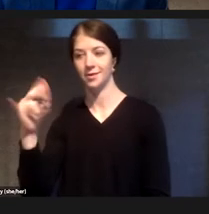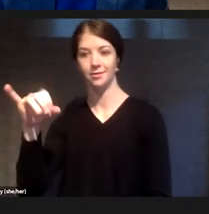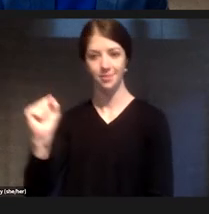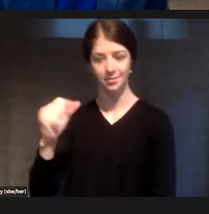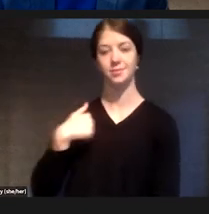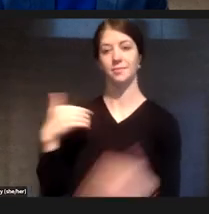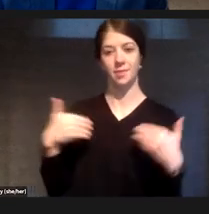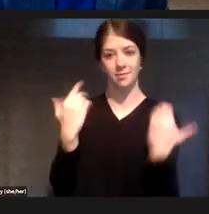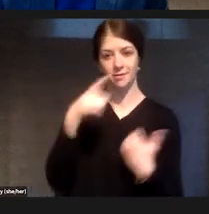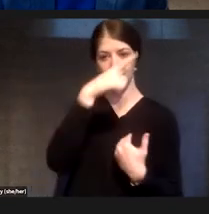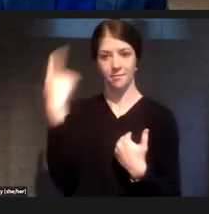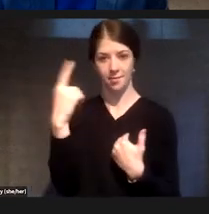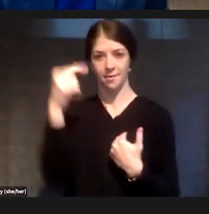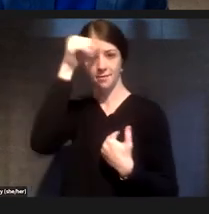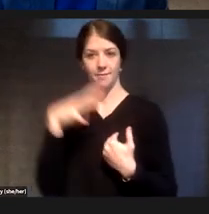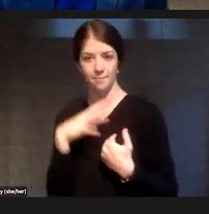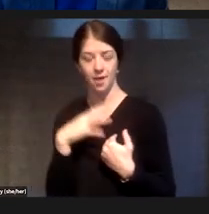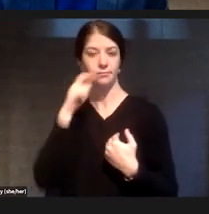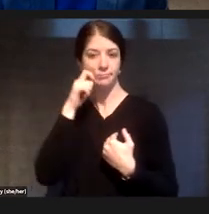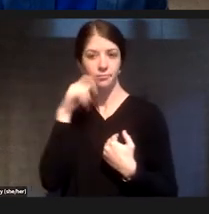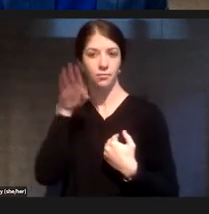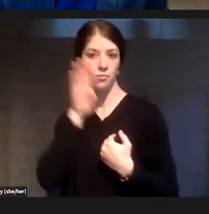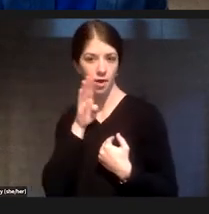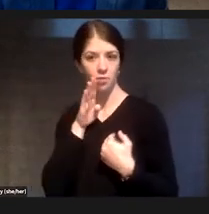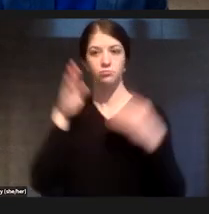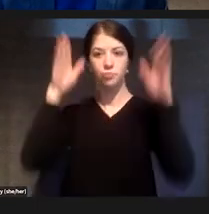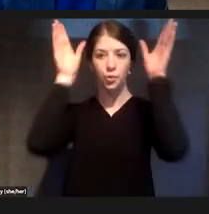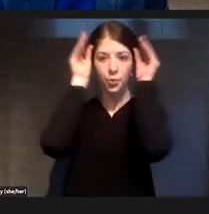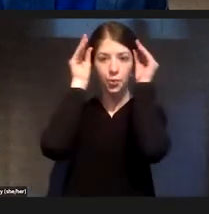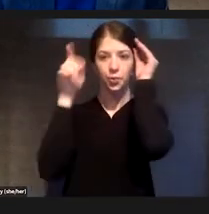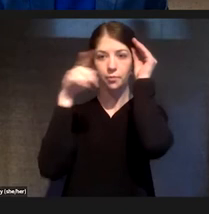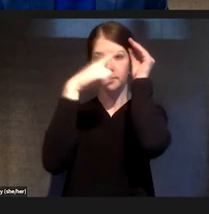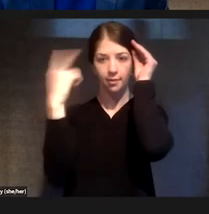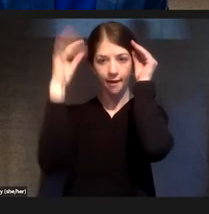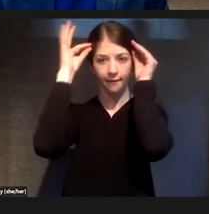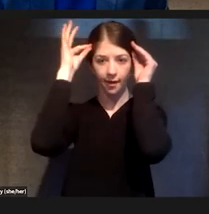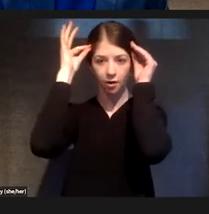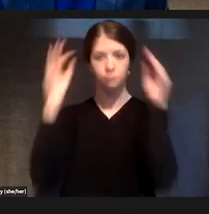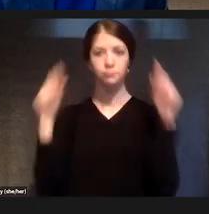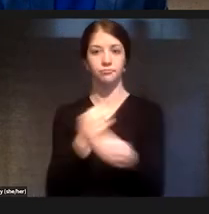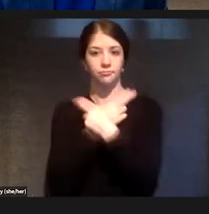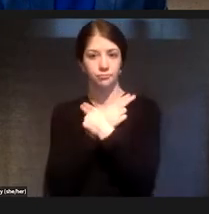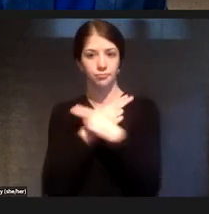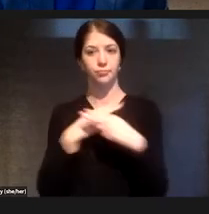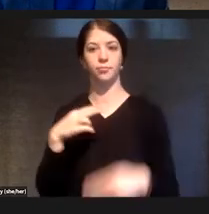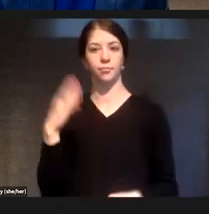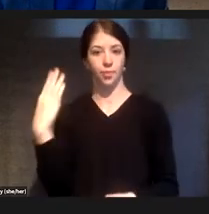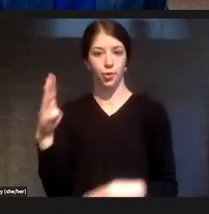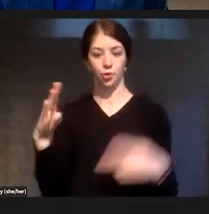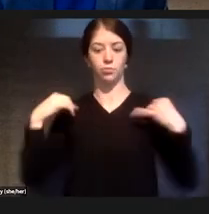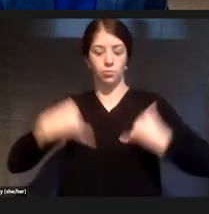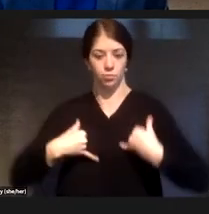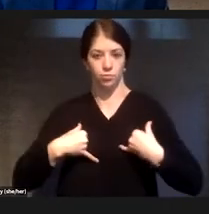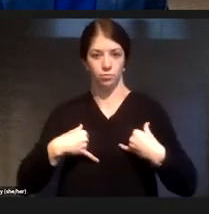skin, short black hair. I'm wearing glasses and a wooden bow tie, a blue sweater, and a blue blazer. In